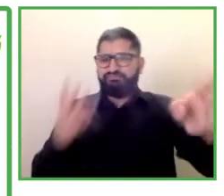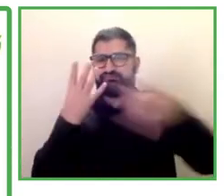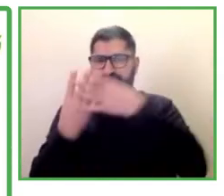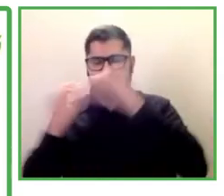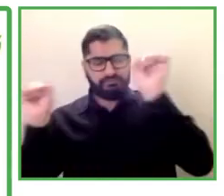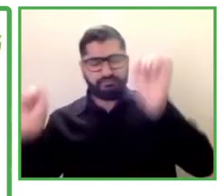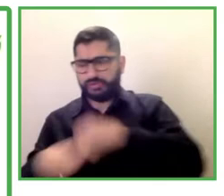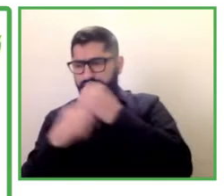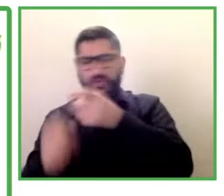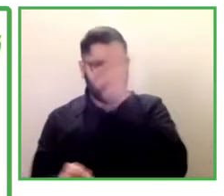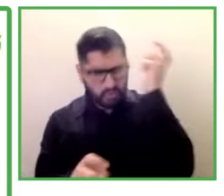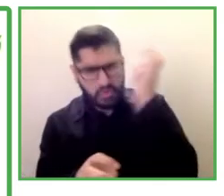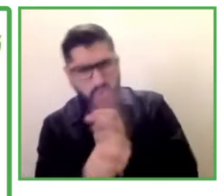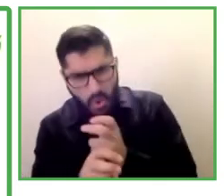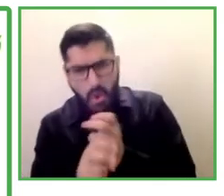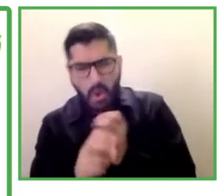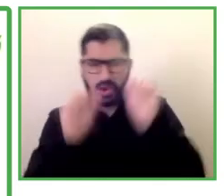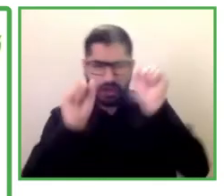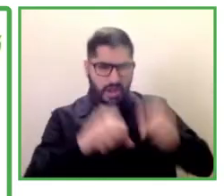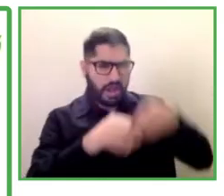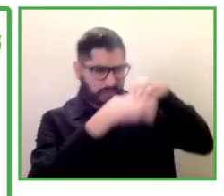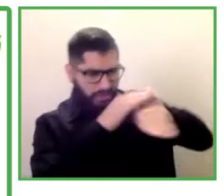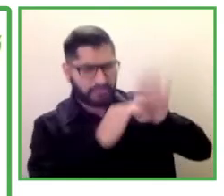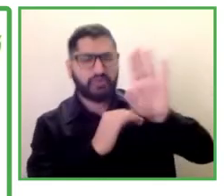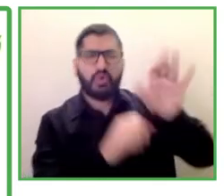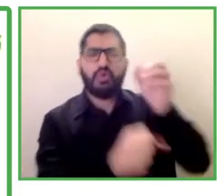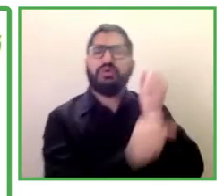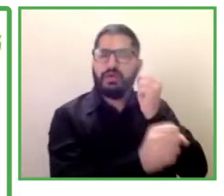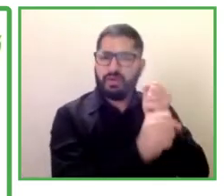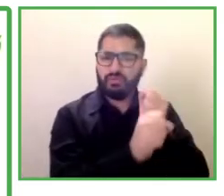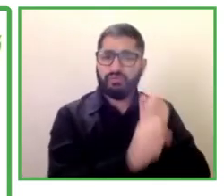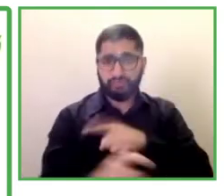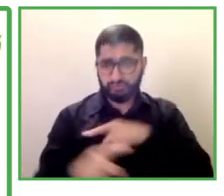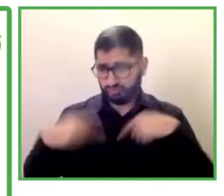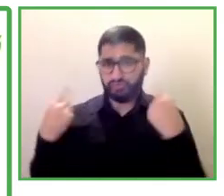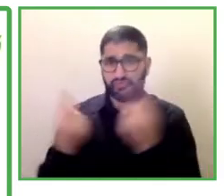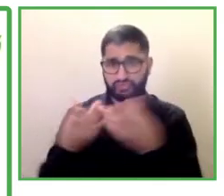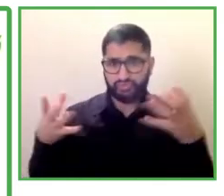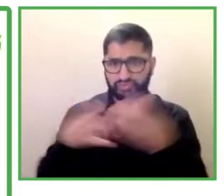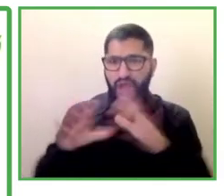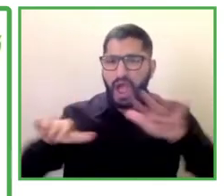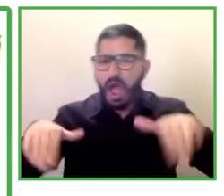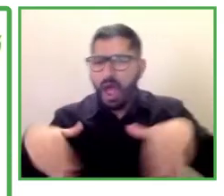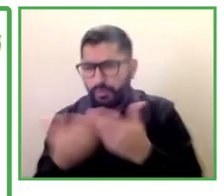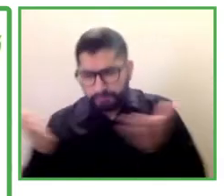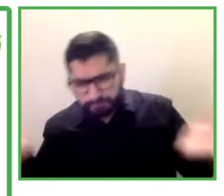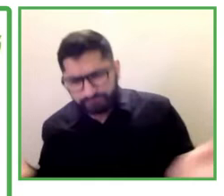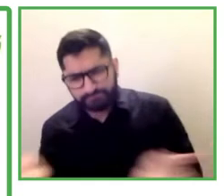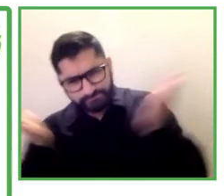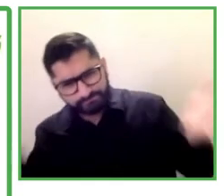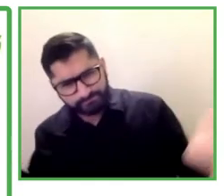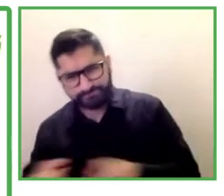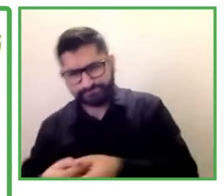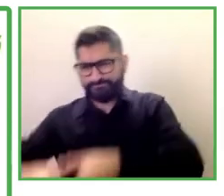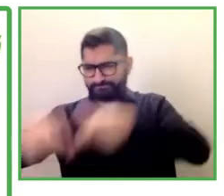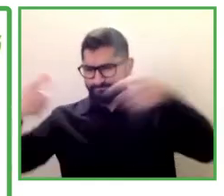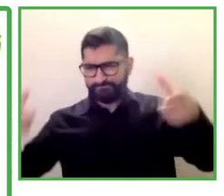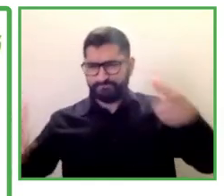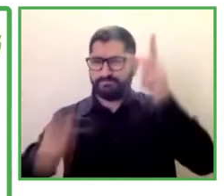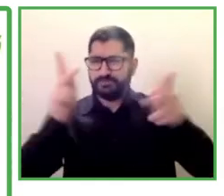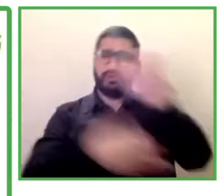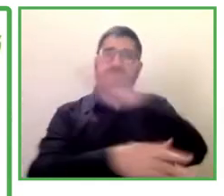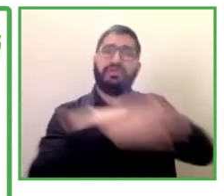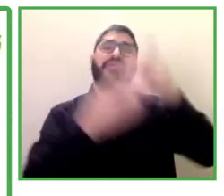specifically more difficult for them to be inserted socially. So we are working to promote the employment of people with disabilities,